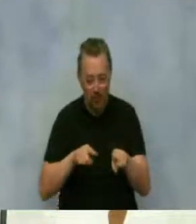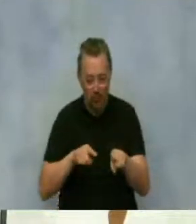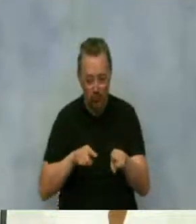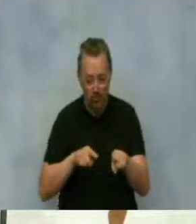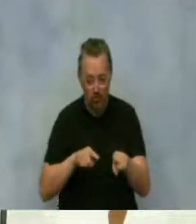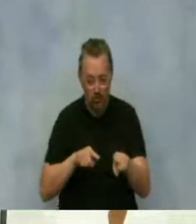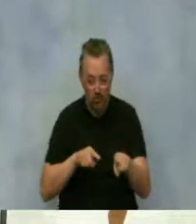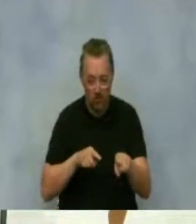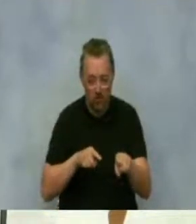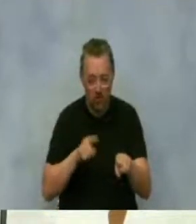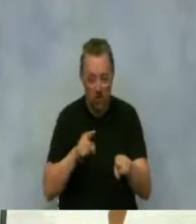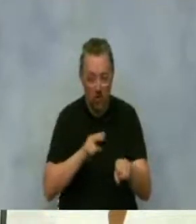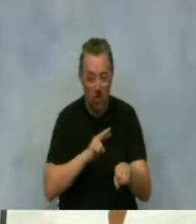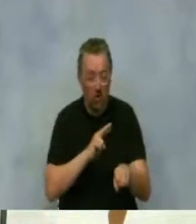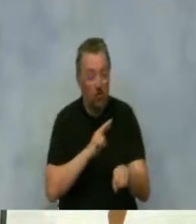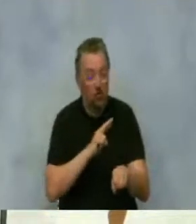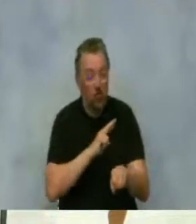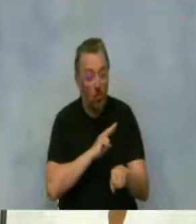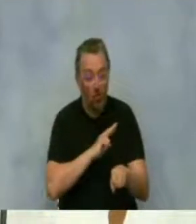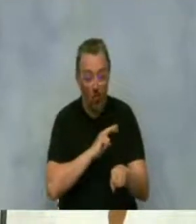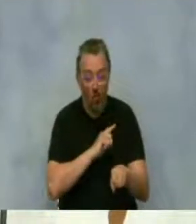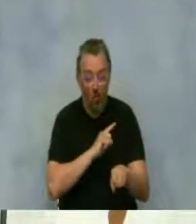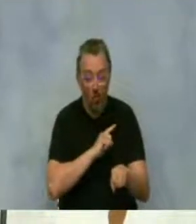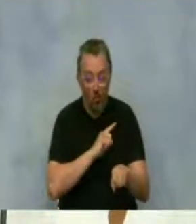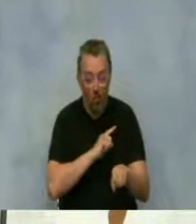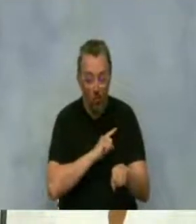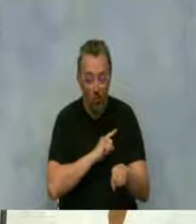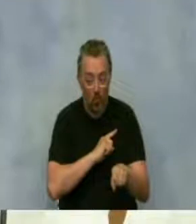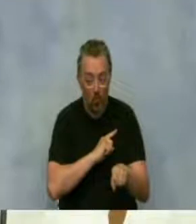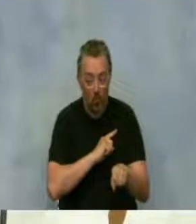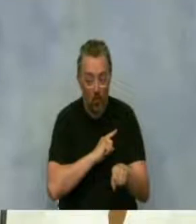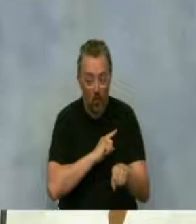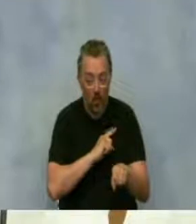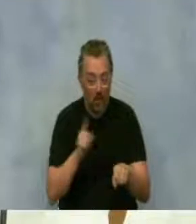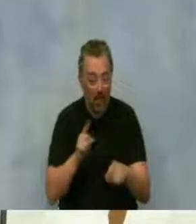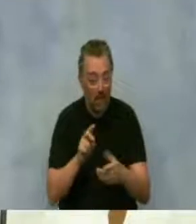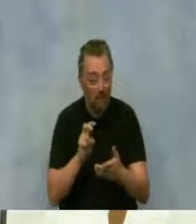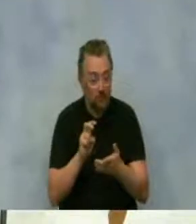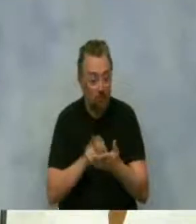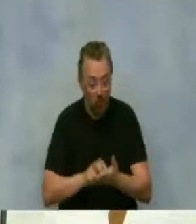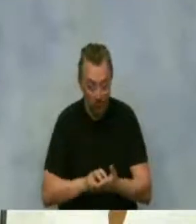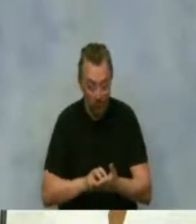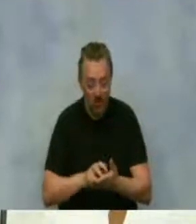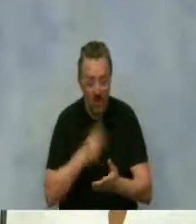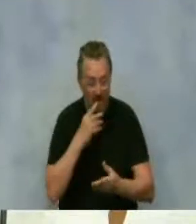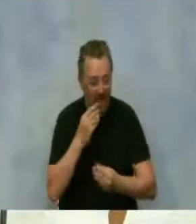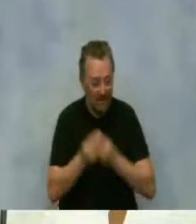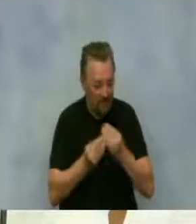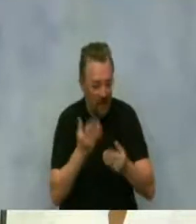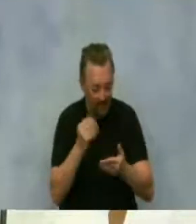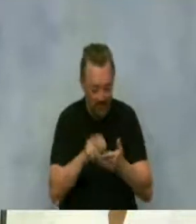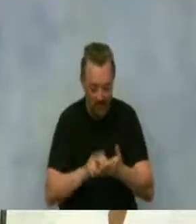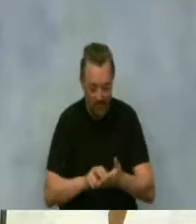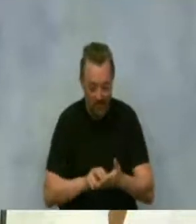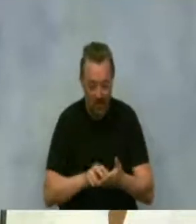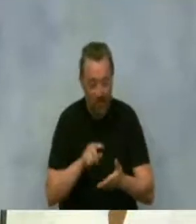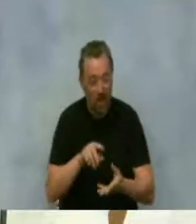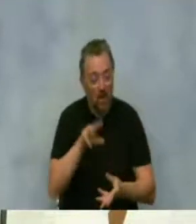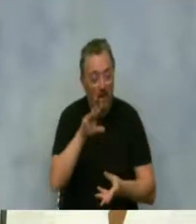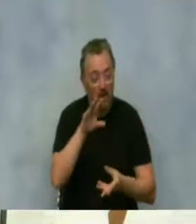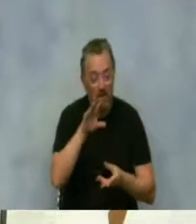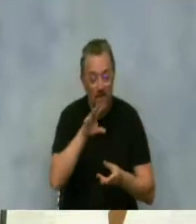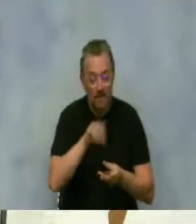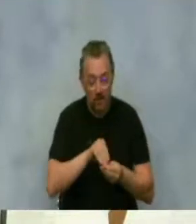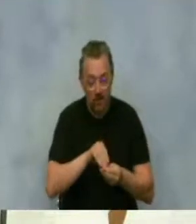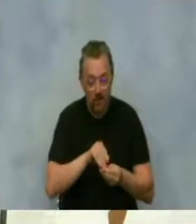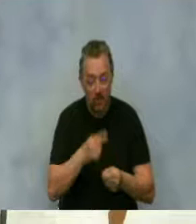note the reason why they're recorded as red and the action been taken. In summary, these relate to the percentage of